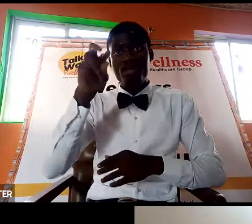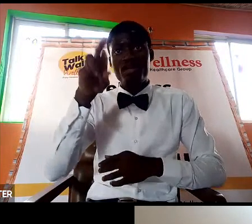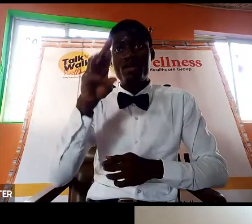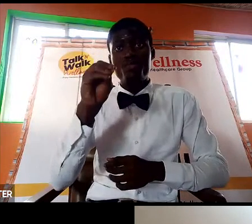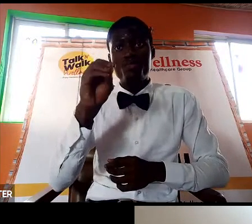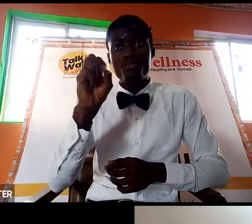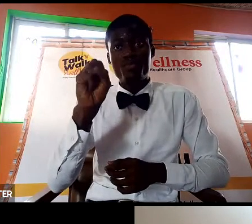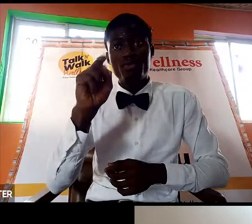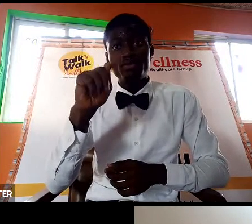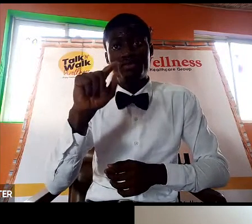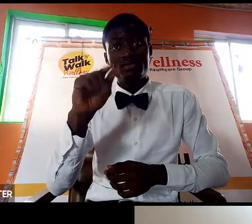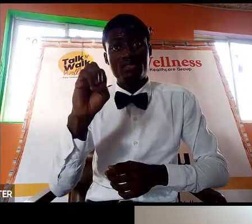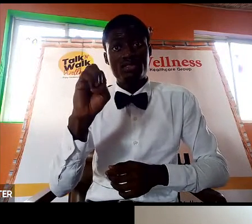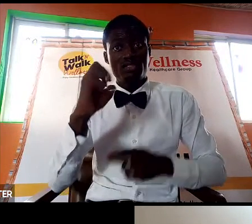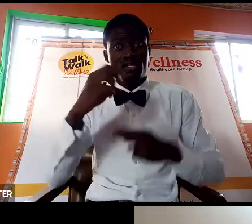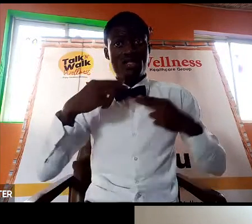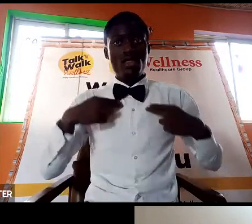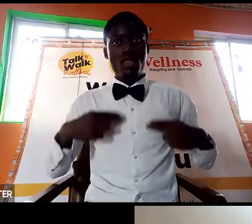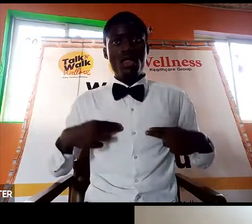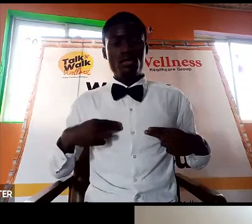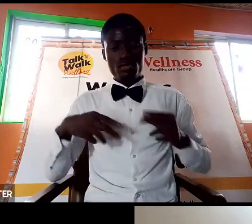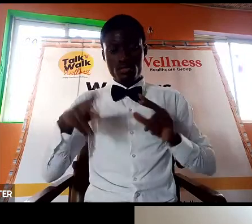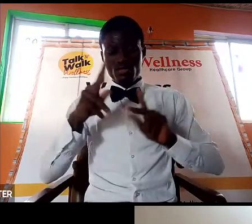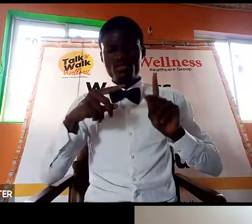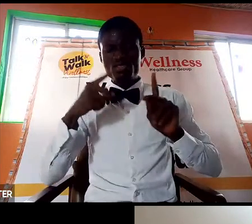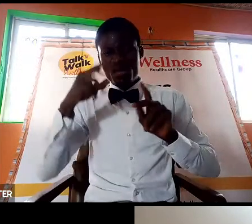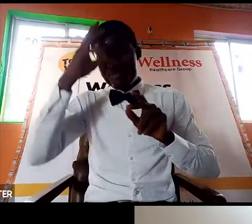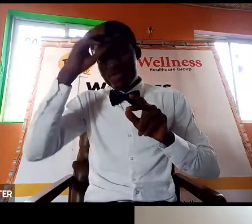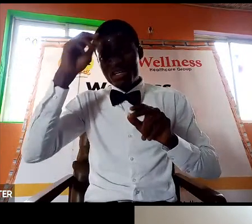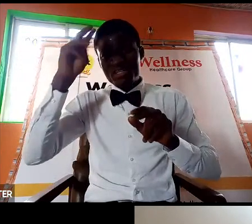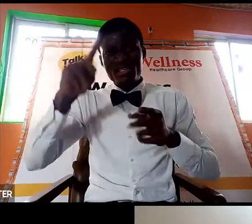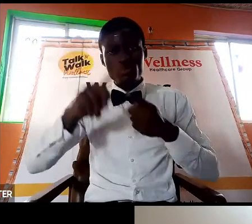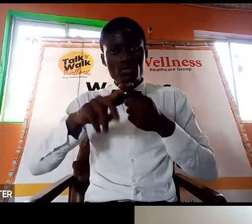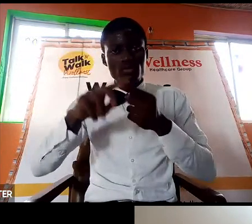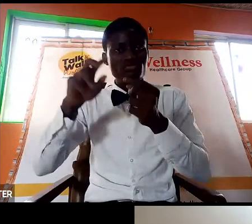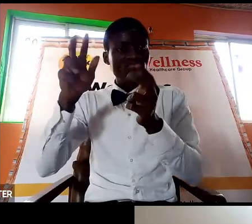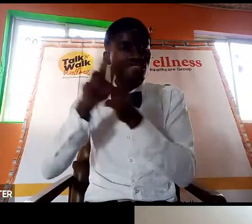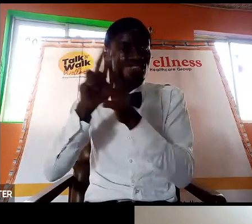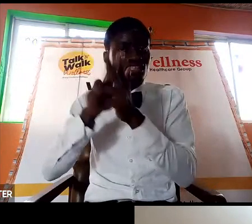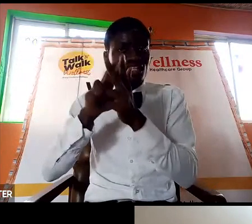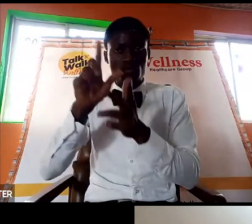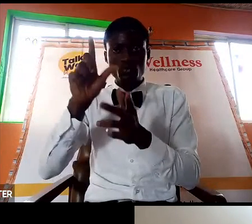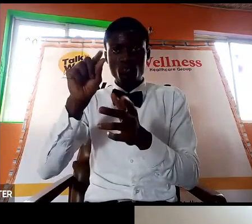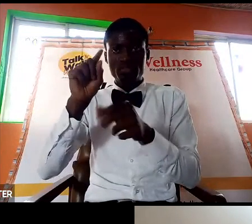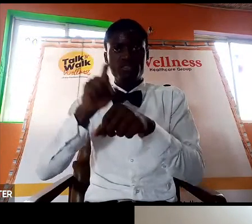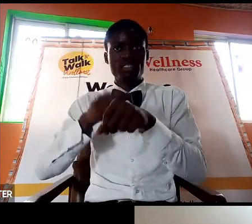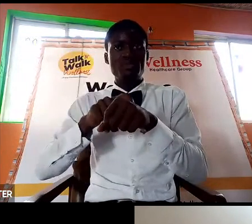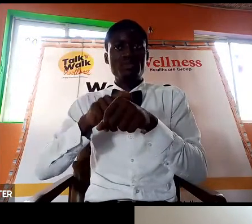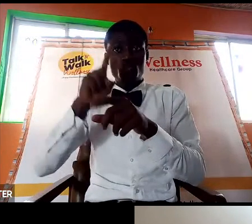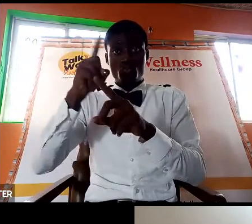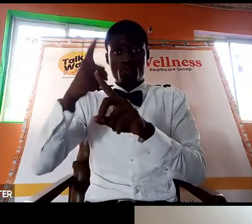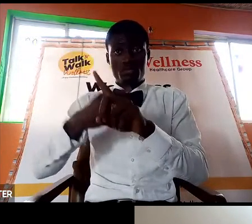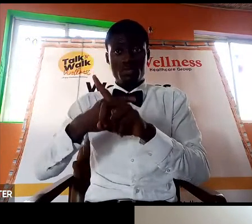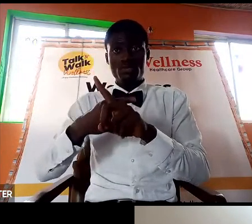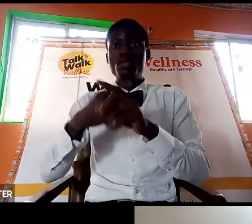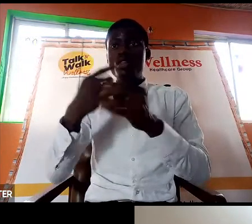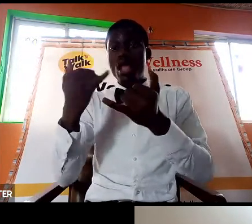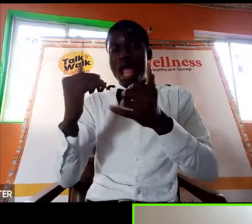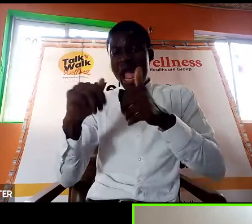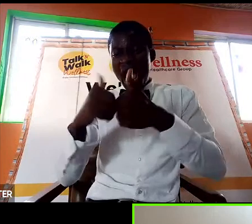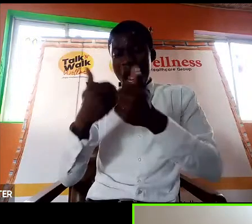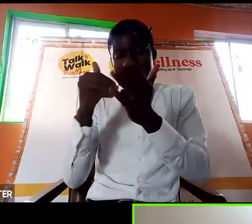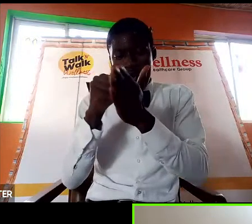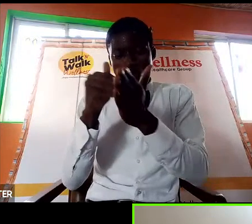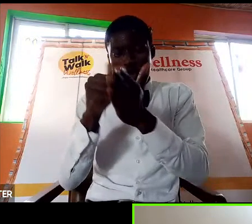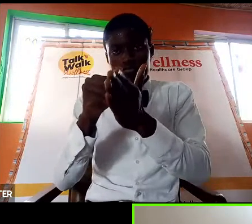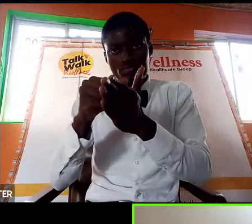month. How often should couples have sex to know So that their sex life is healthy? as